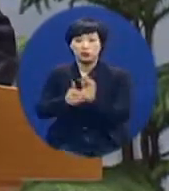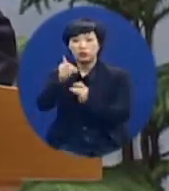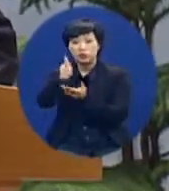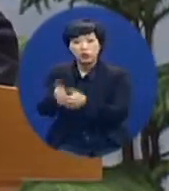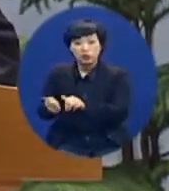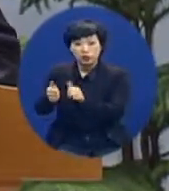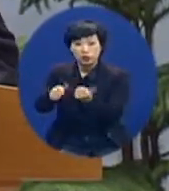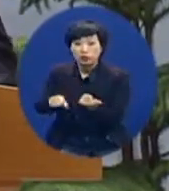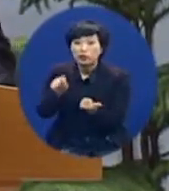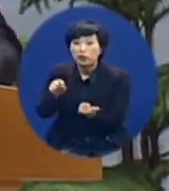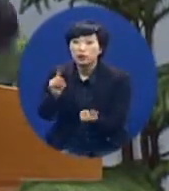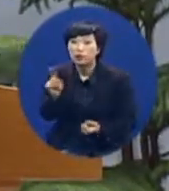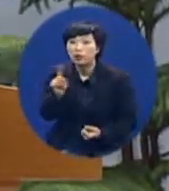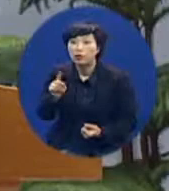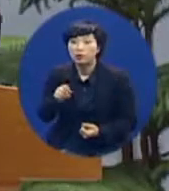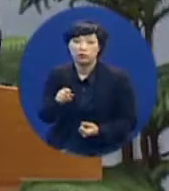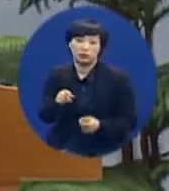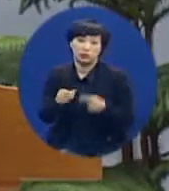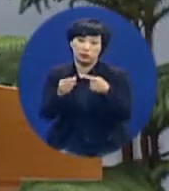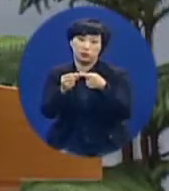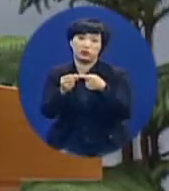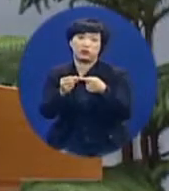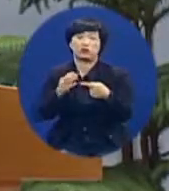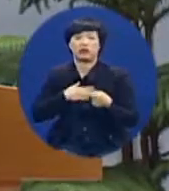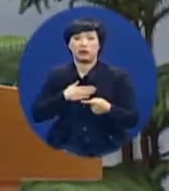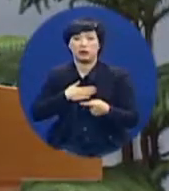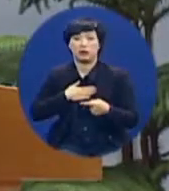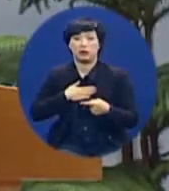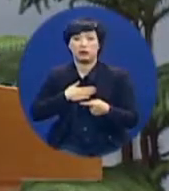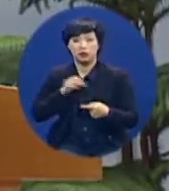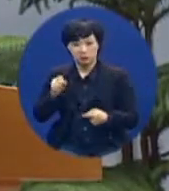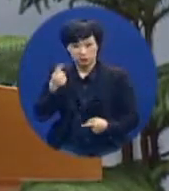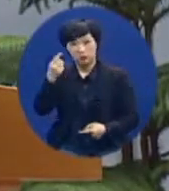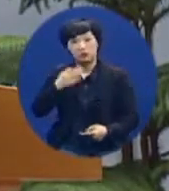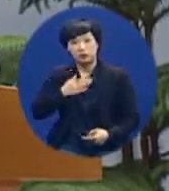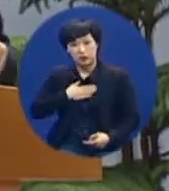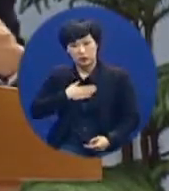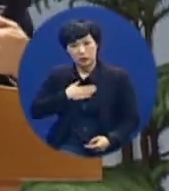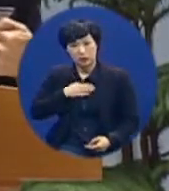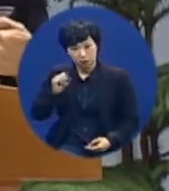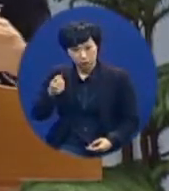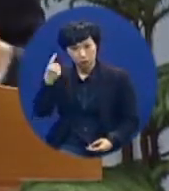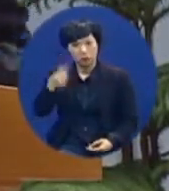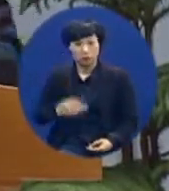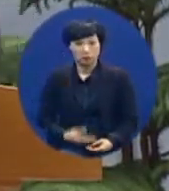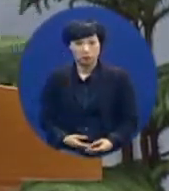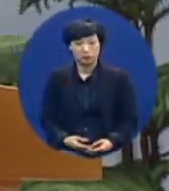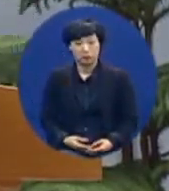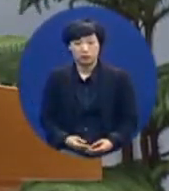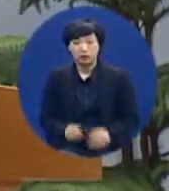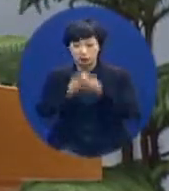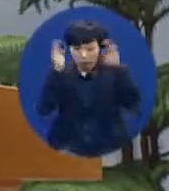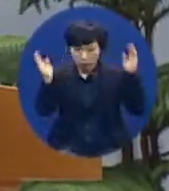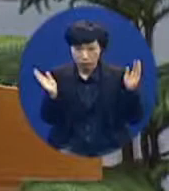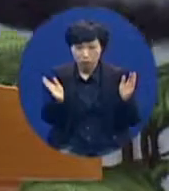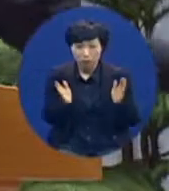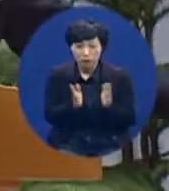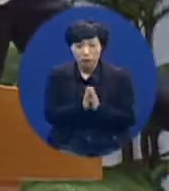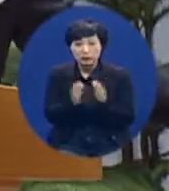He died first for me and for all human beings. This is the faith